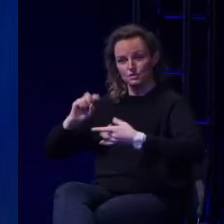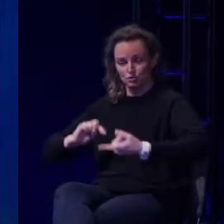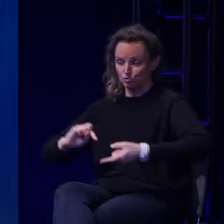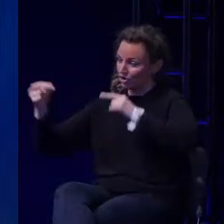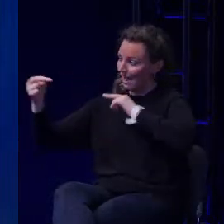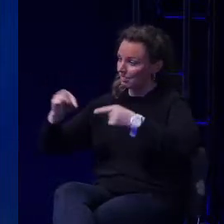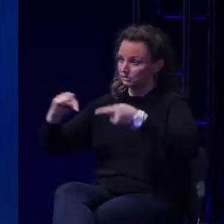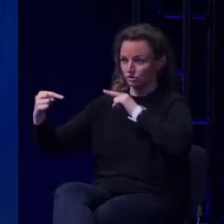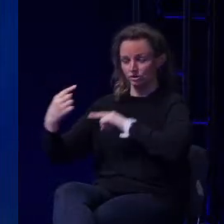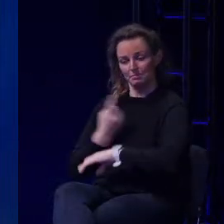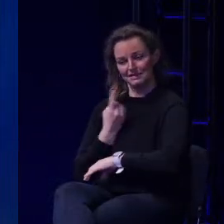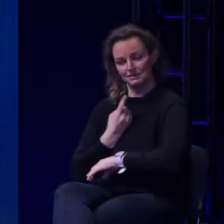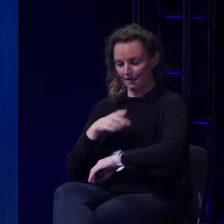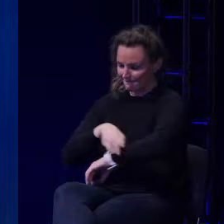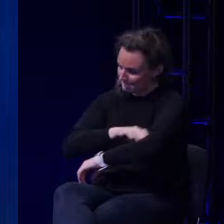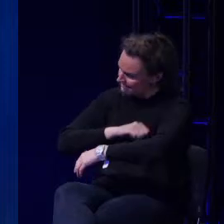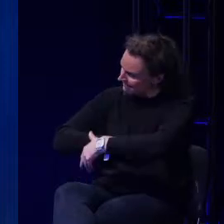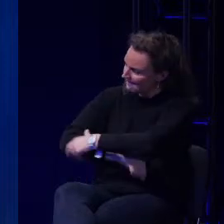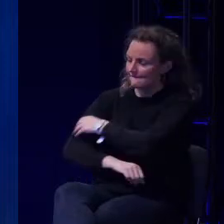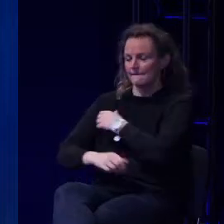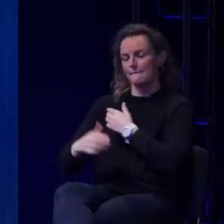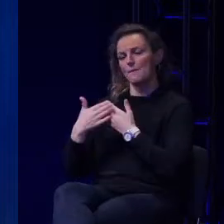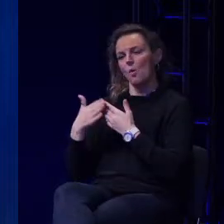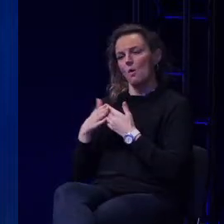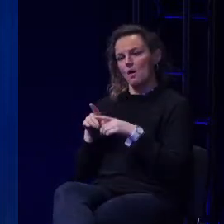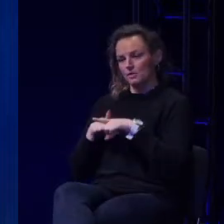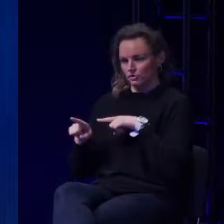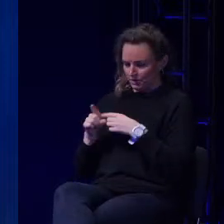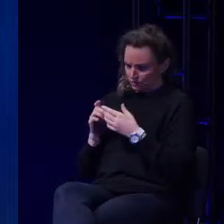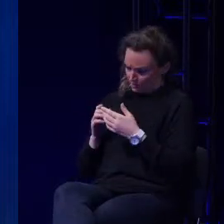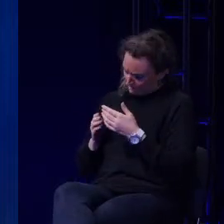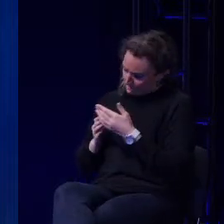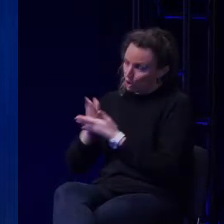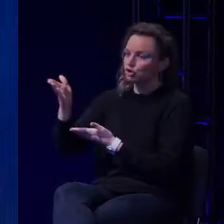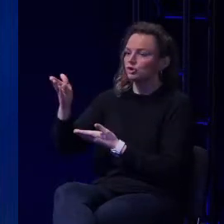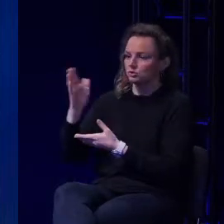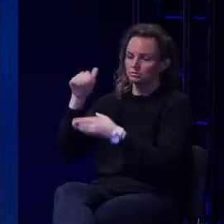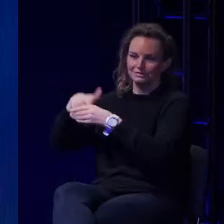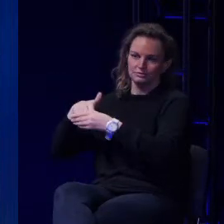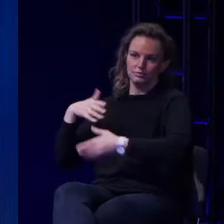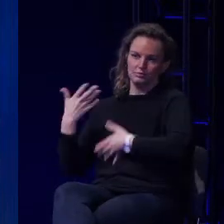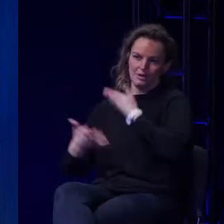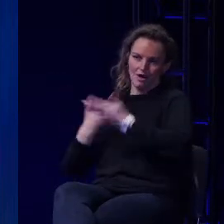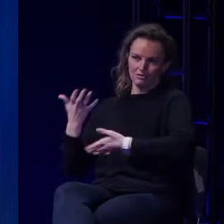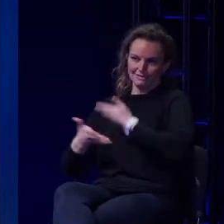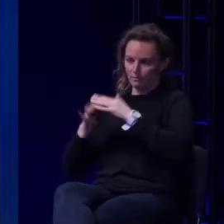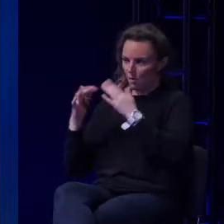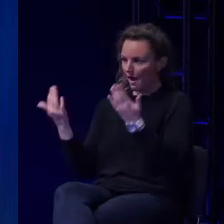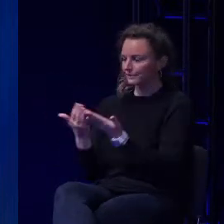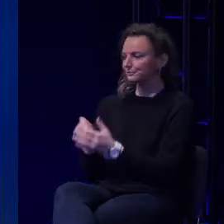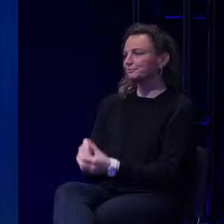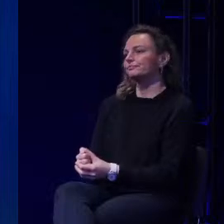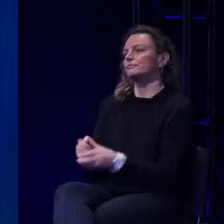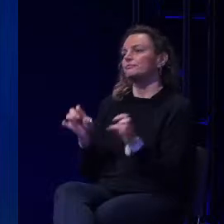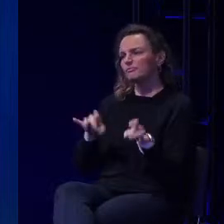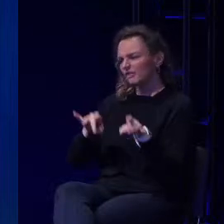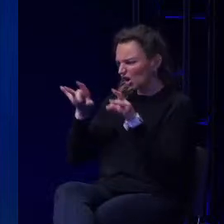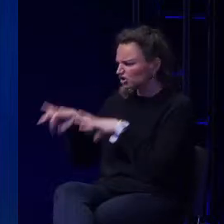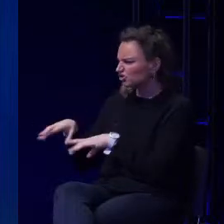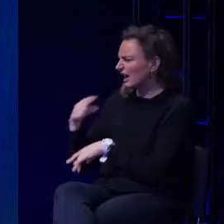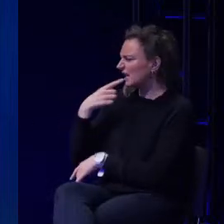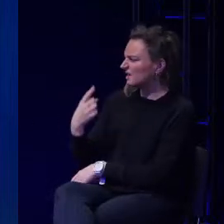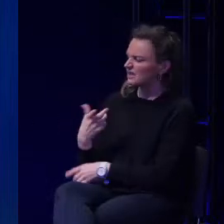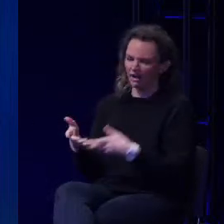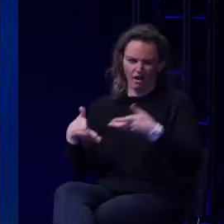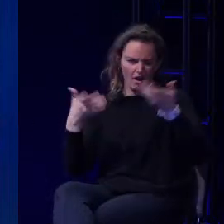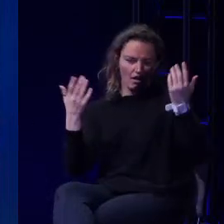more, and so I tried to push more into narrative. And in Australia, they just kept saying, "You just do